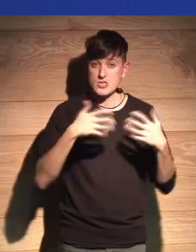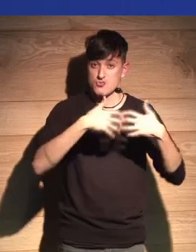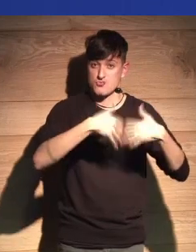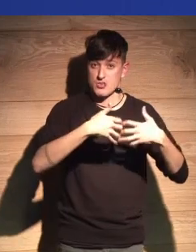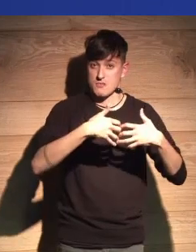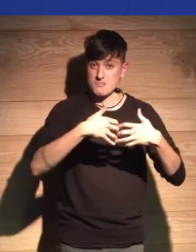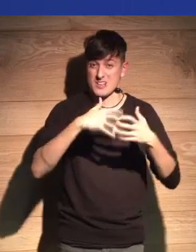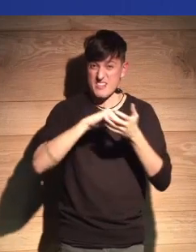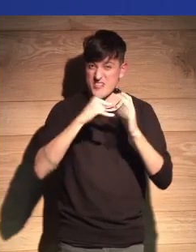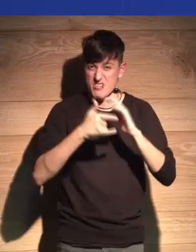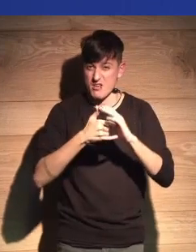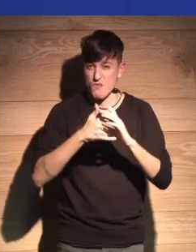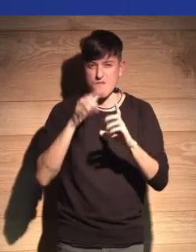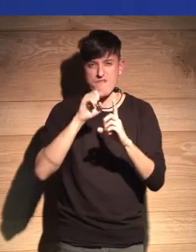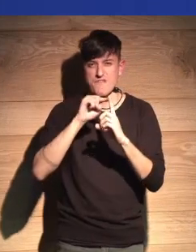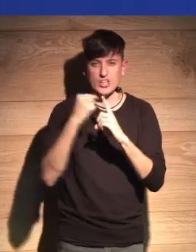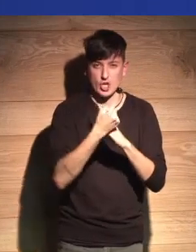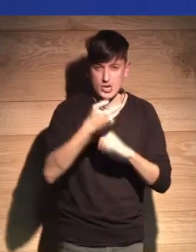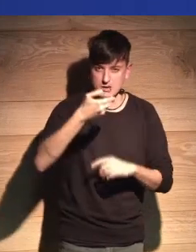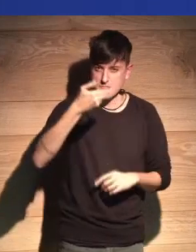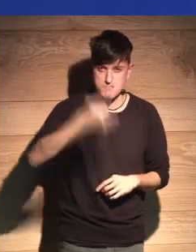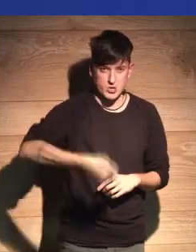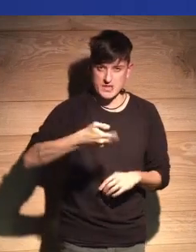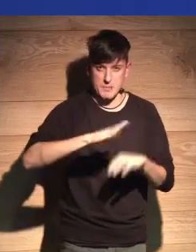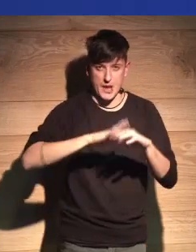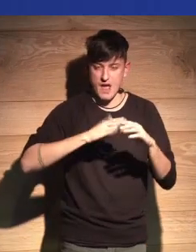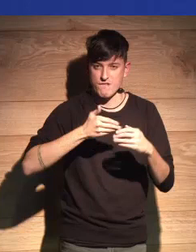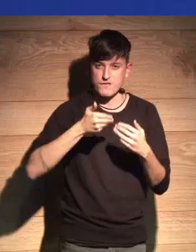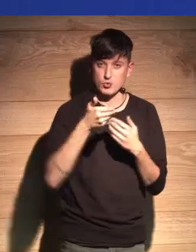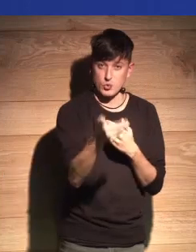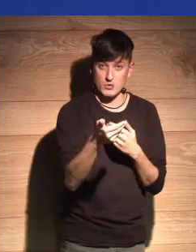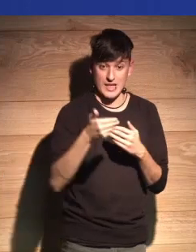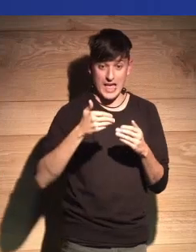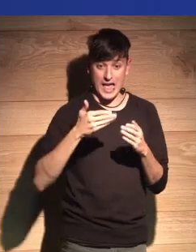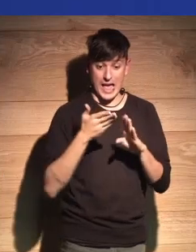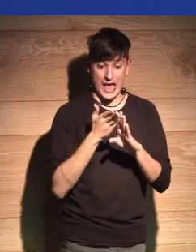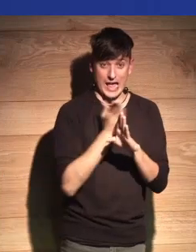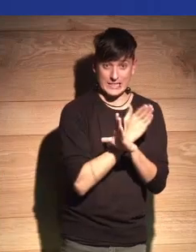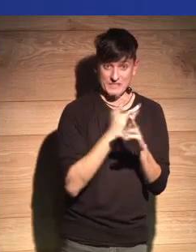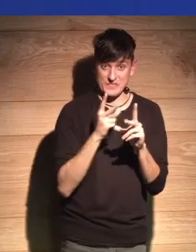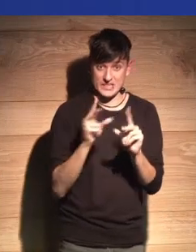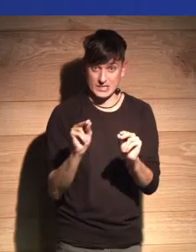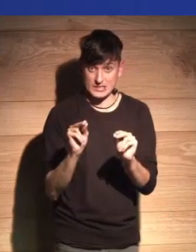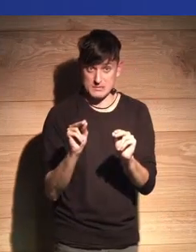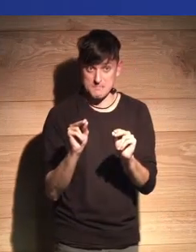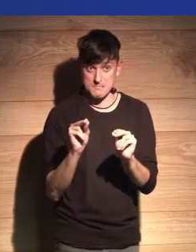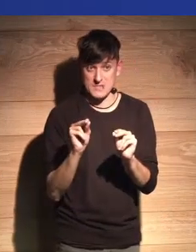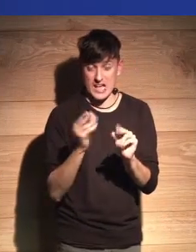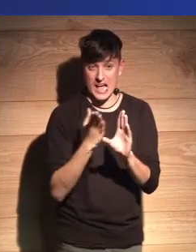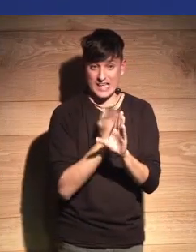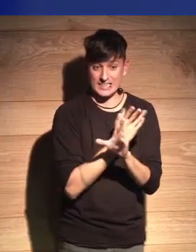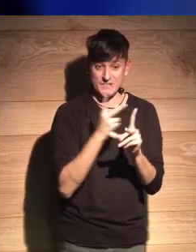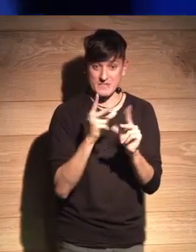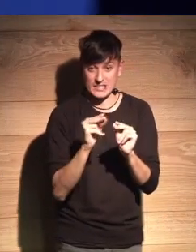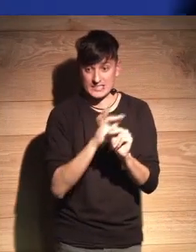community. Science is key for the future. Before I conclude and give the floor to